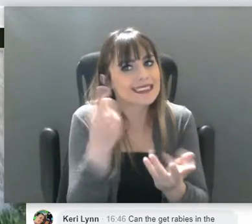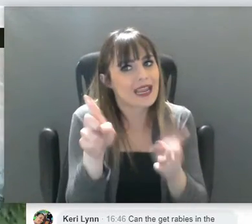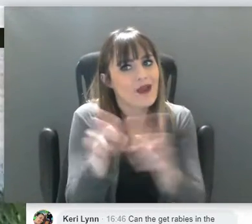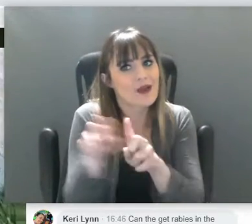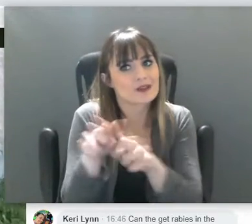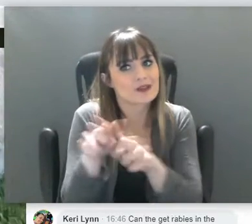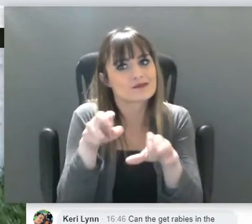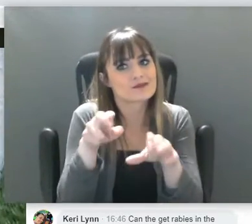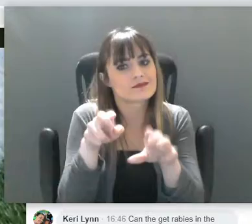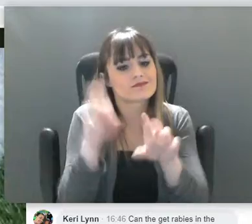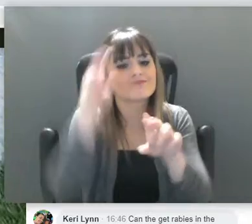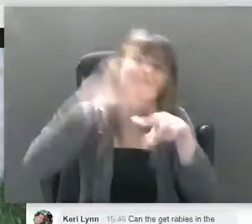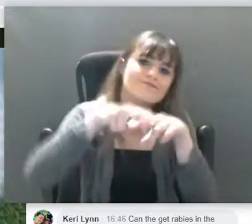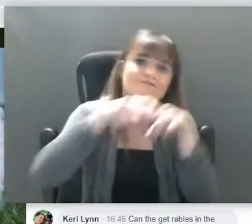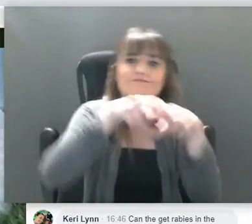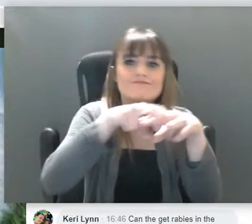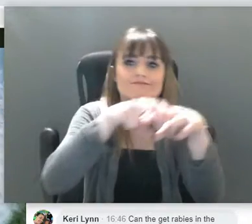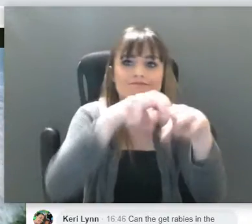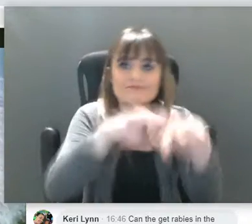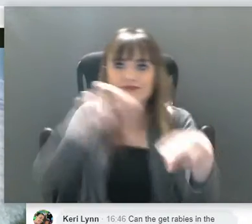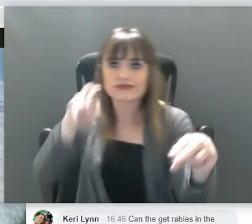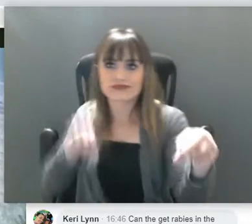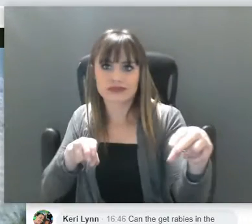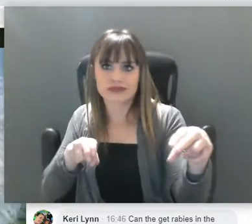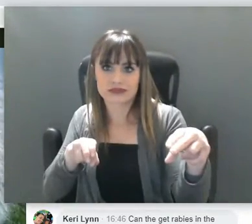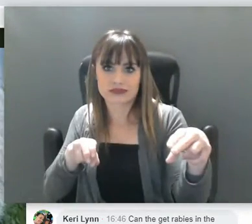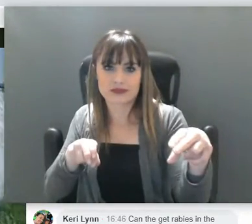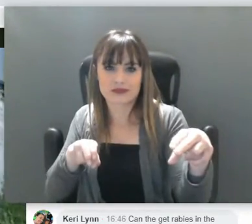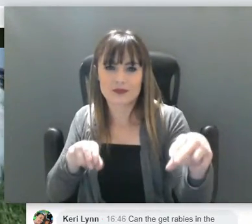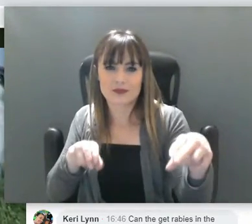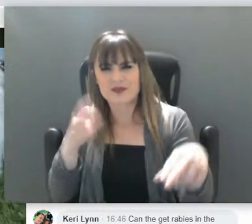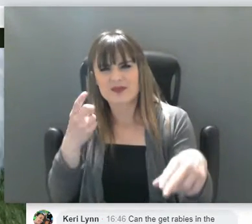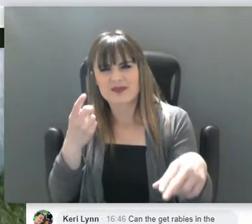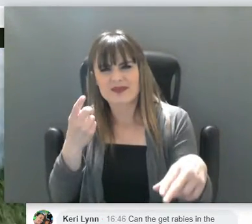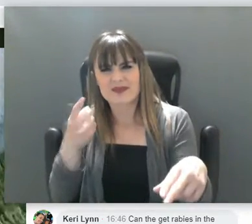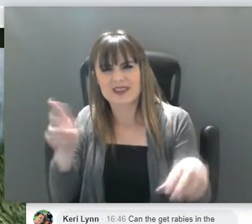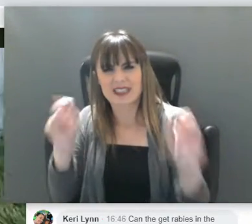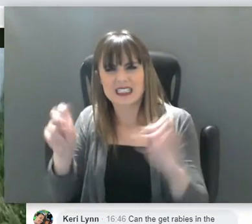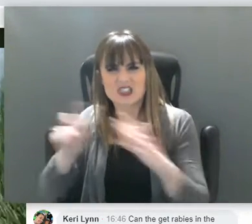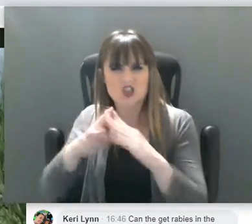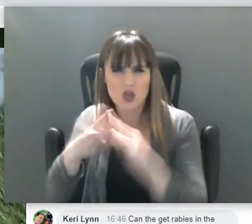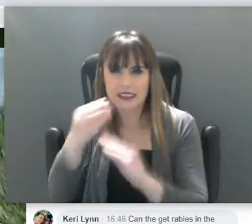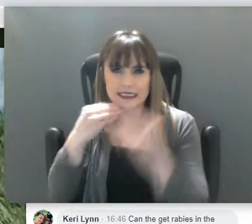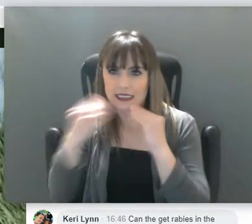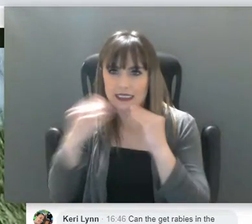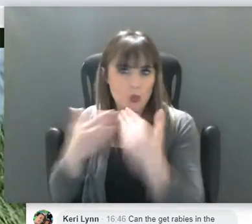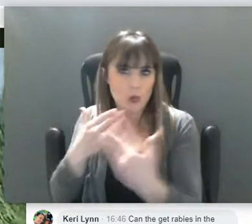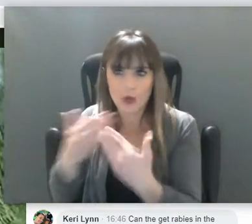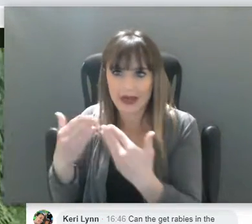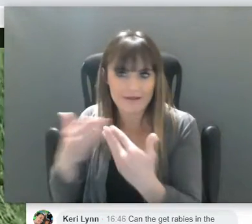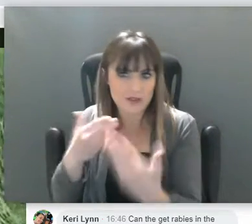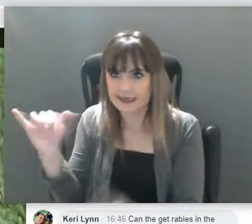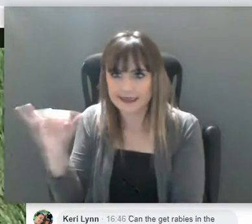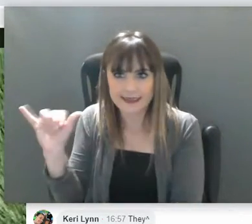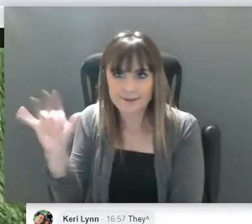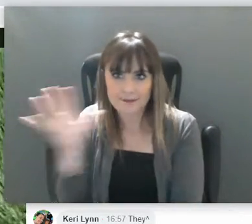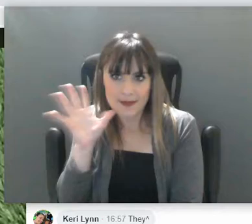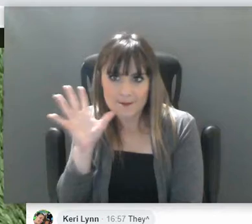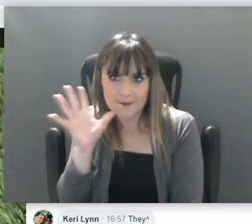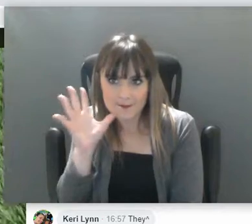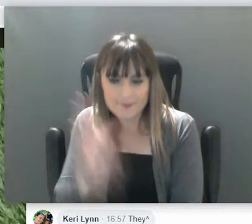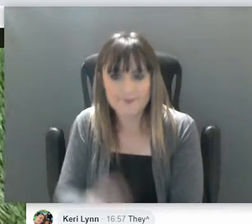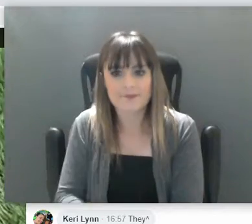They'll start leaving the mom once they're weaned. In fact, as soon as they're out of the pouch, they're pretty much weaned, and they'll start eating whatever mom is eating.